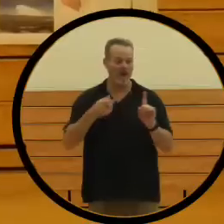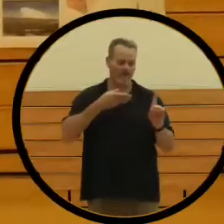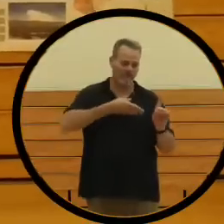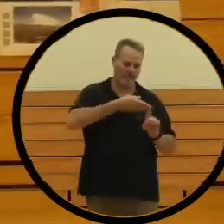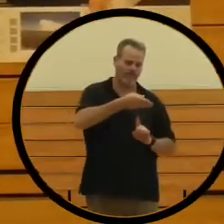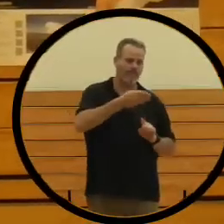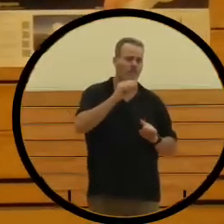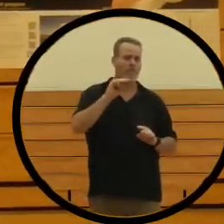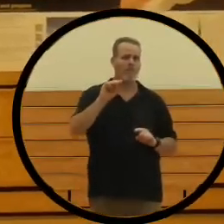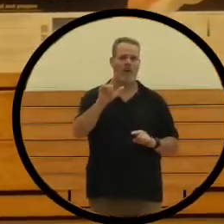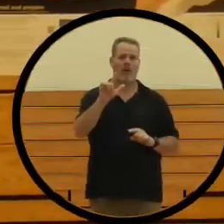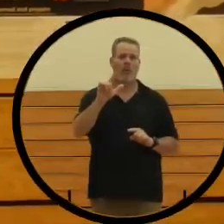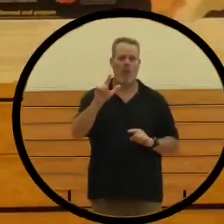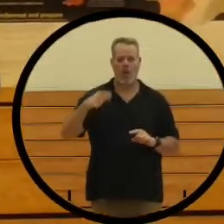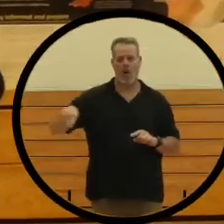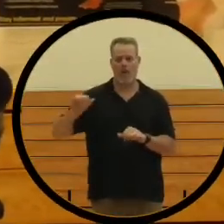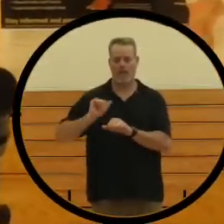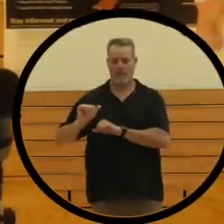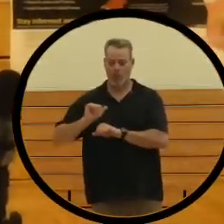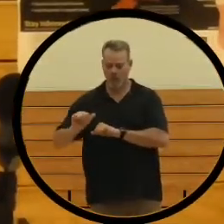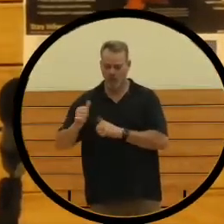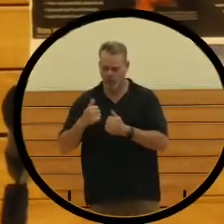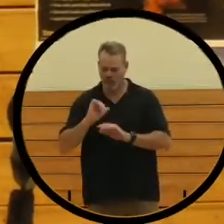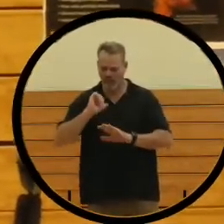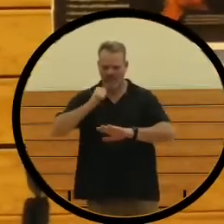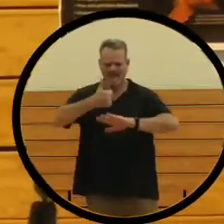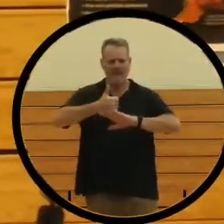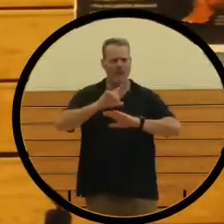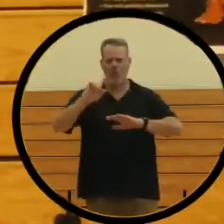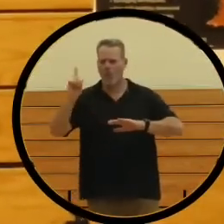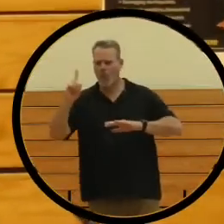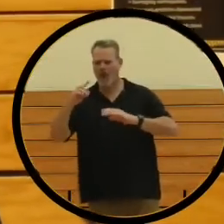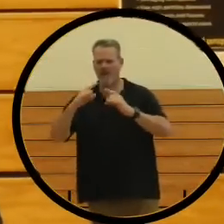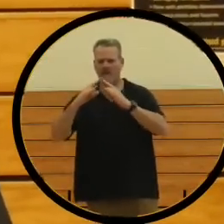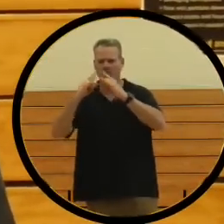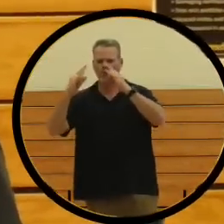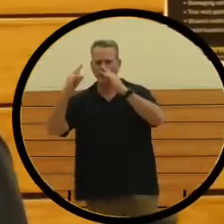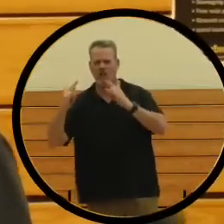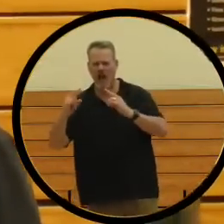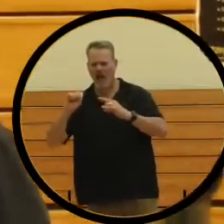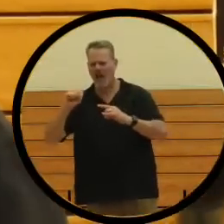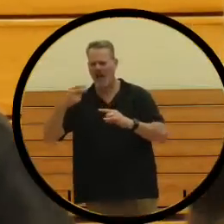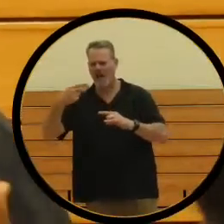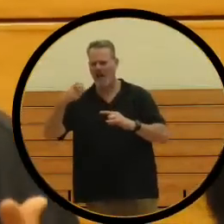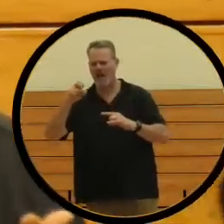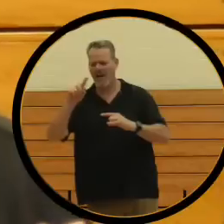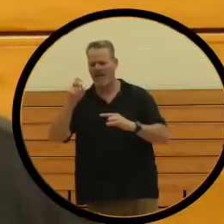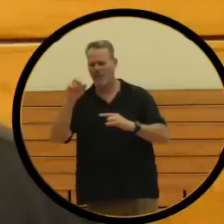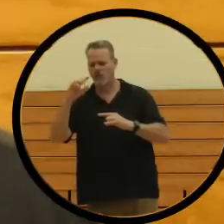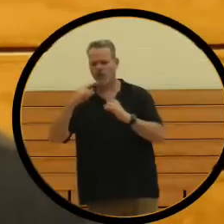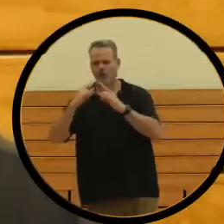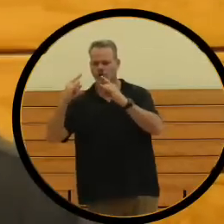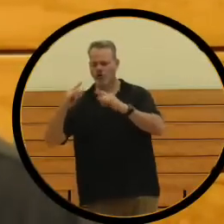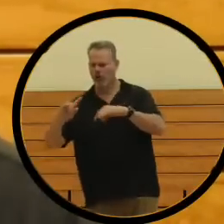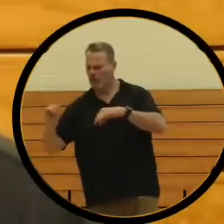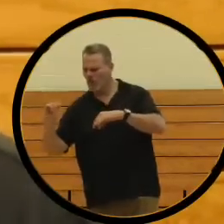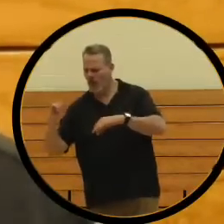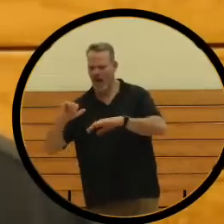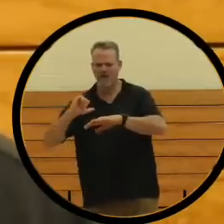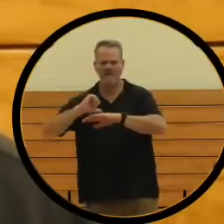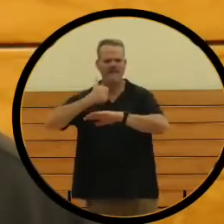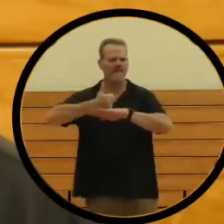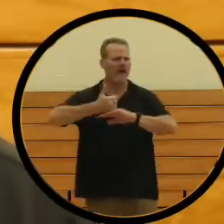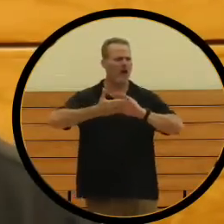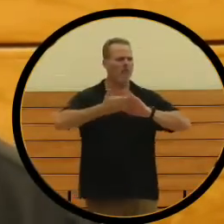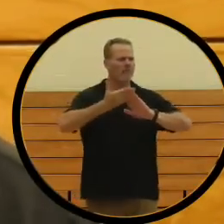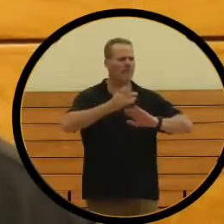Loa, they've been working to designate what shelters would be activated if we need them, where, and